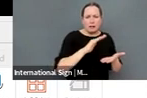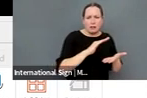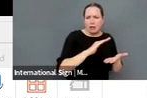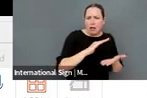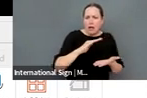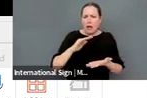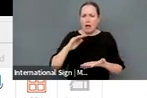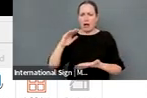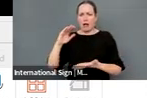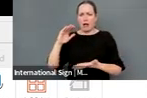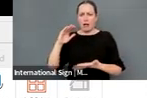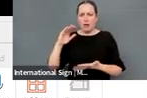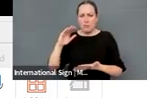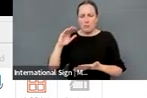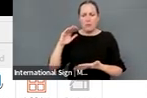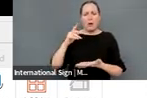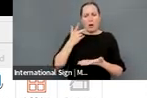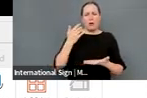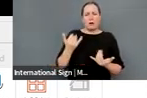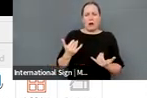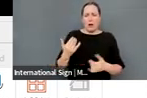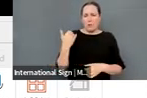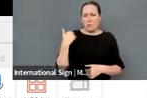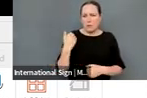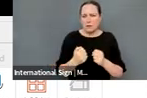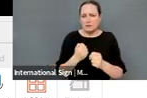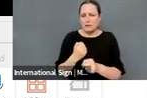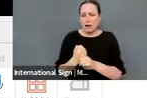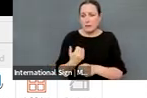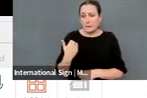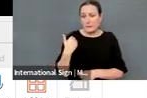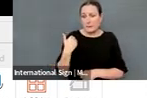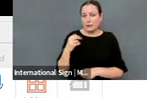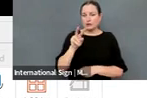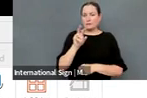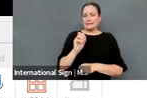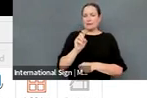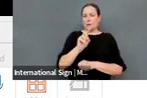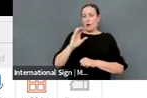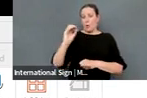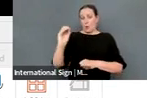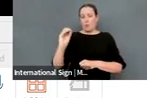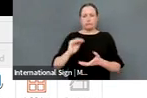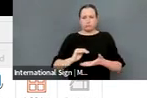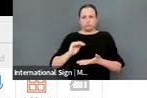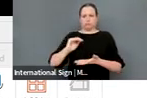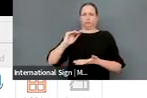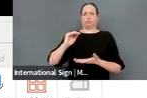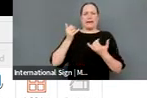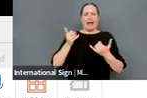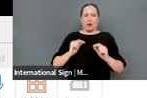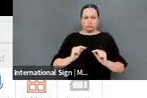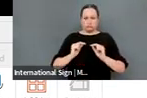increasing. And in 2010, we see that statistics coming in at about 2%.